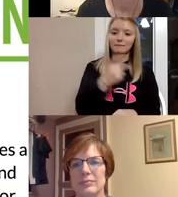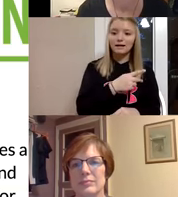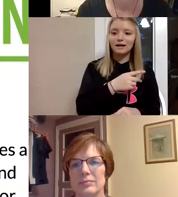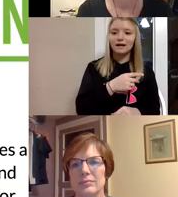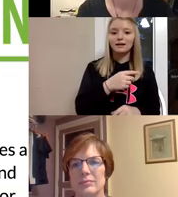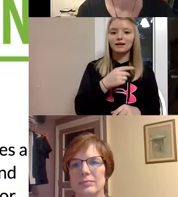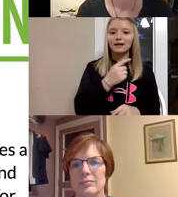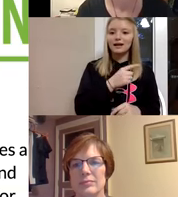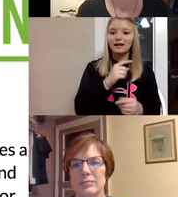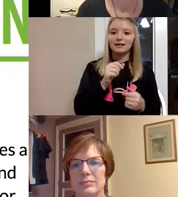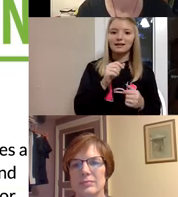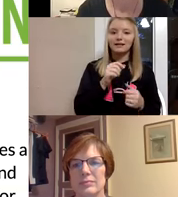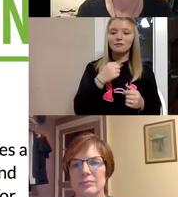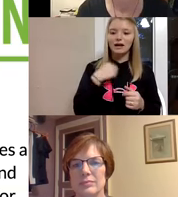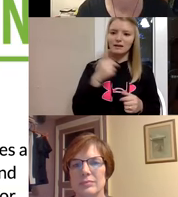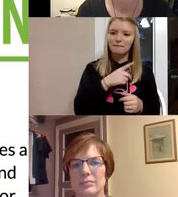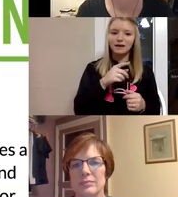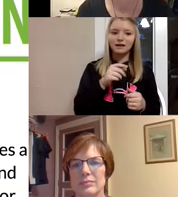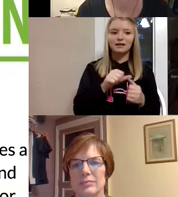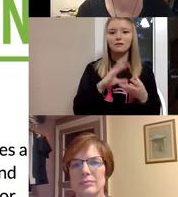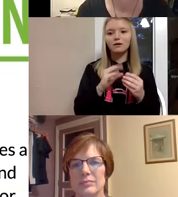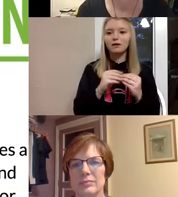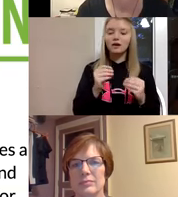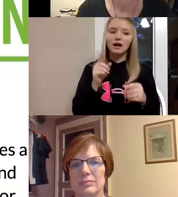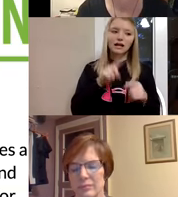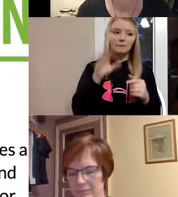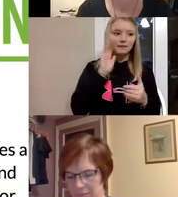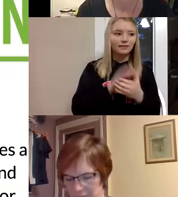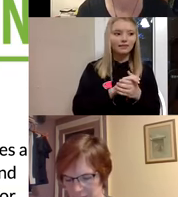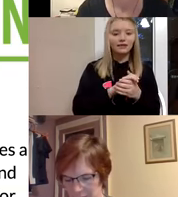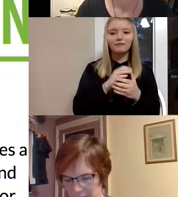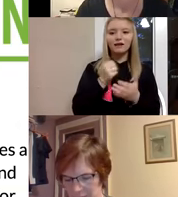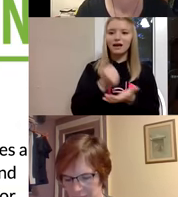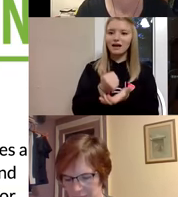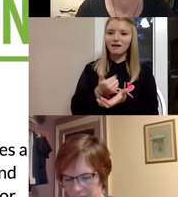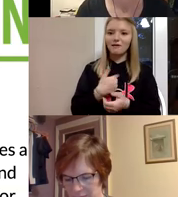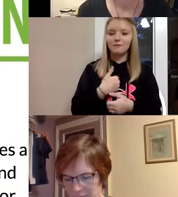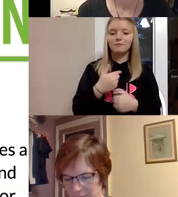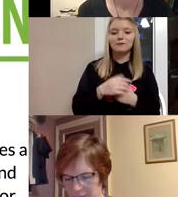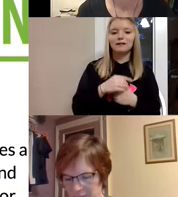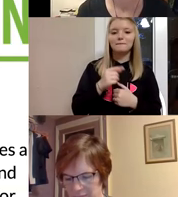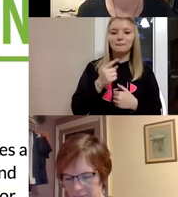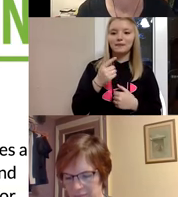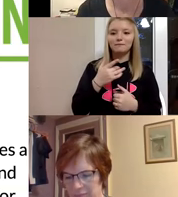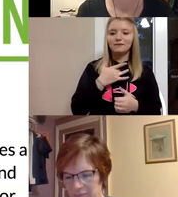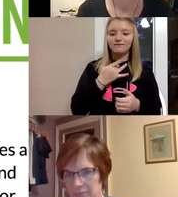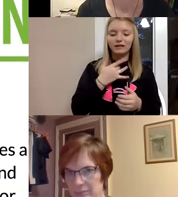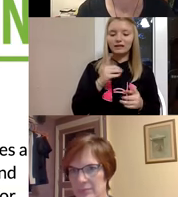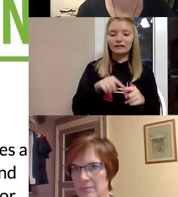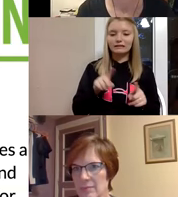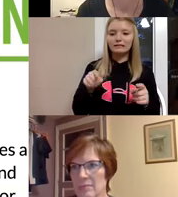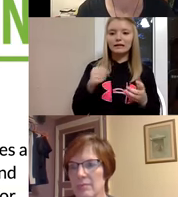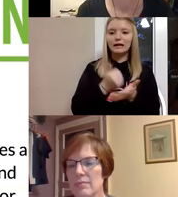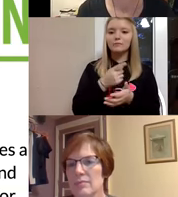talking about how he could not believe how much that helped him, just eased his feelings that he was having and helped him to just